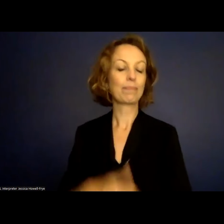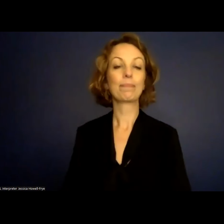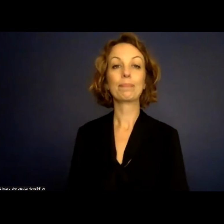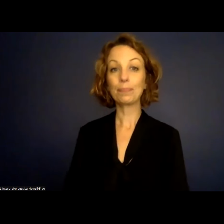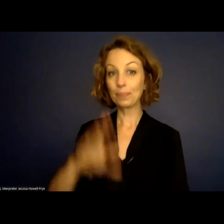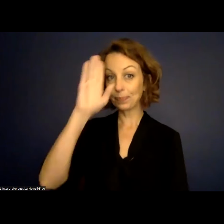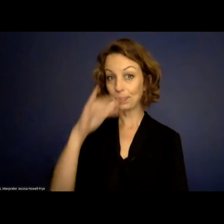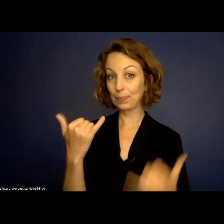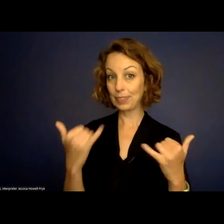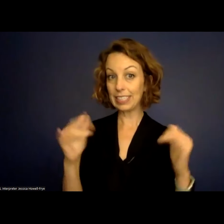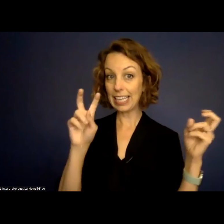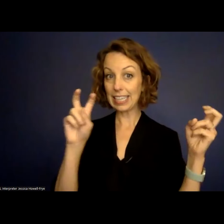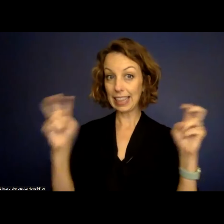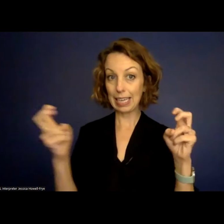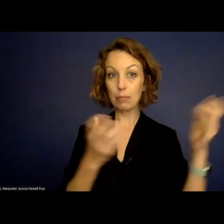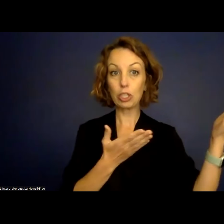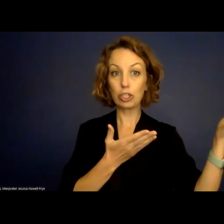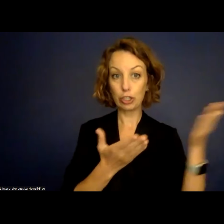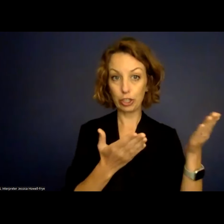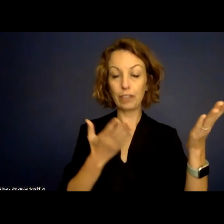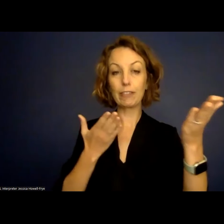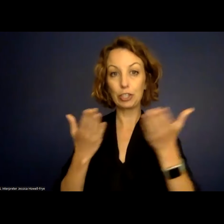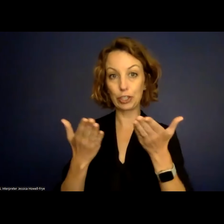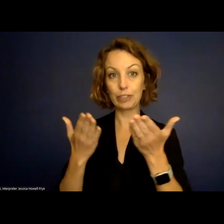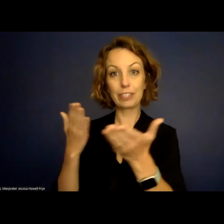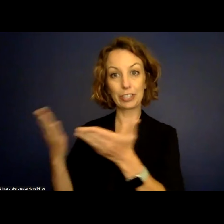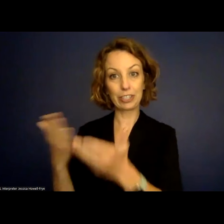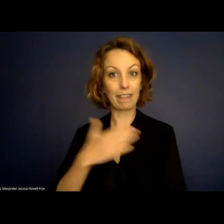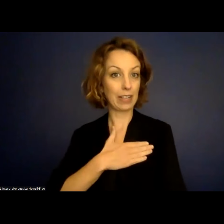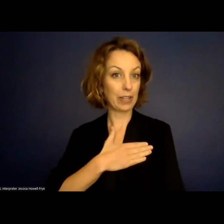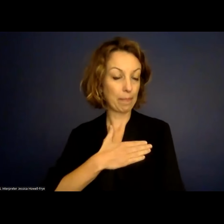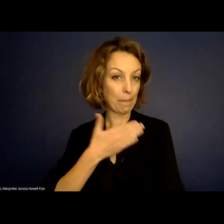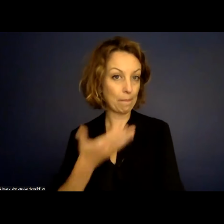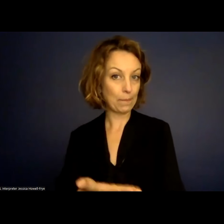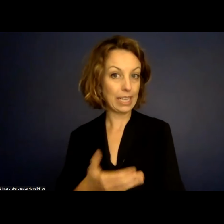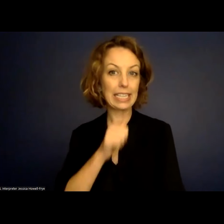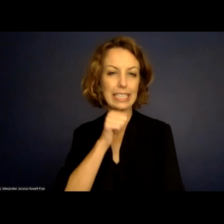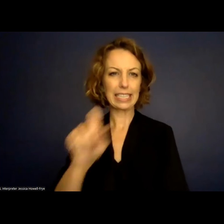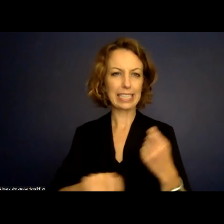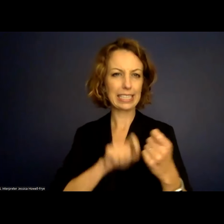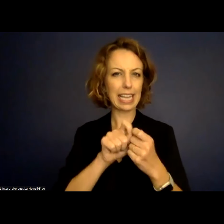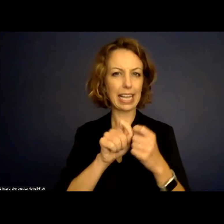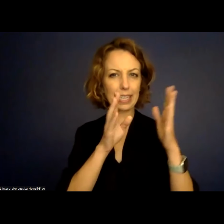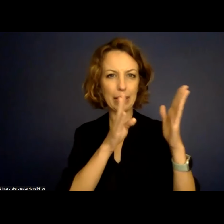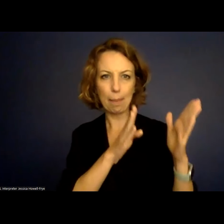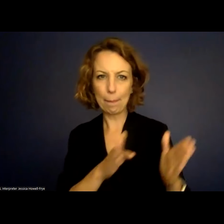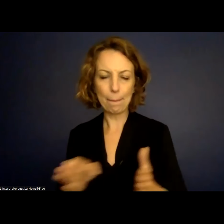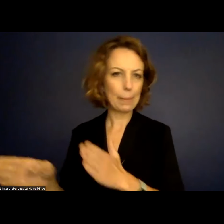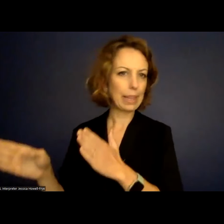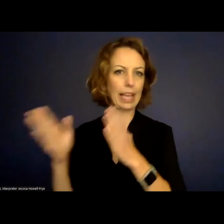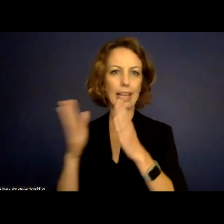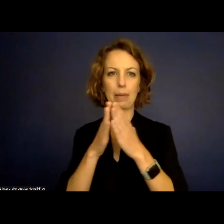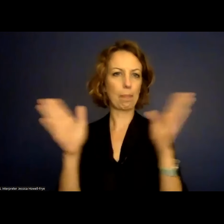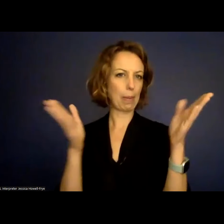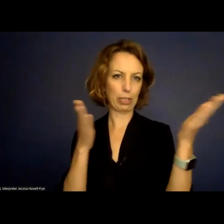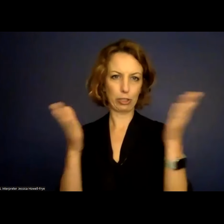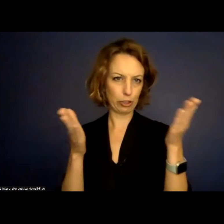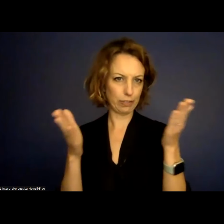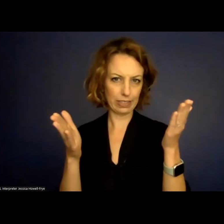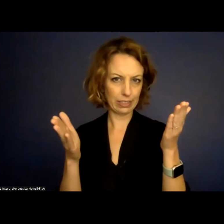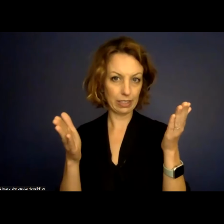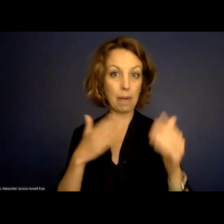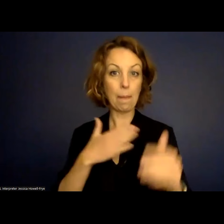theme is serve, serve, serve, but I have to admit that I didn't exactly plan a life of public service. My journey has